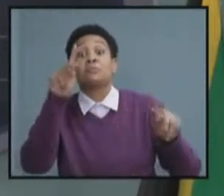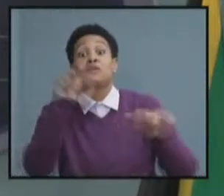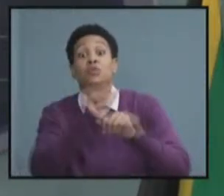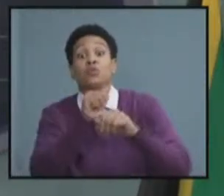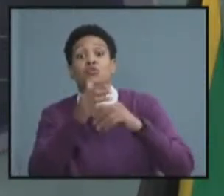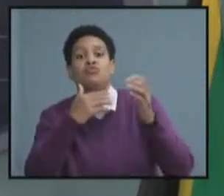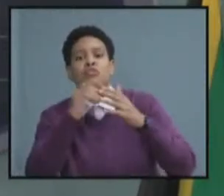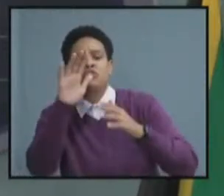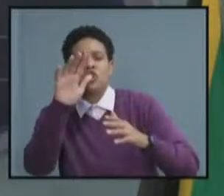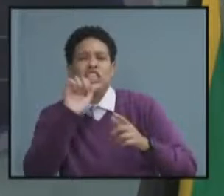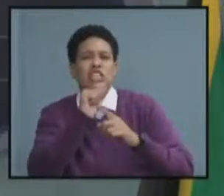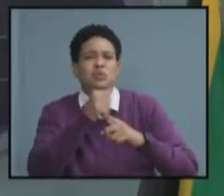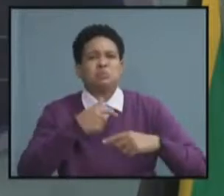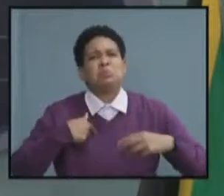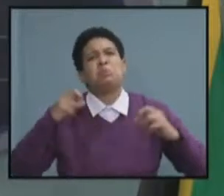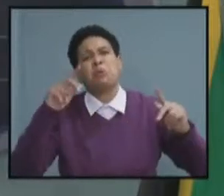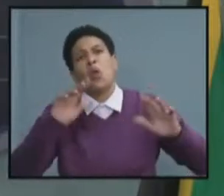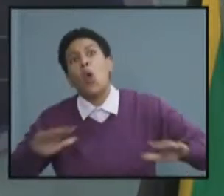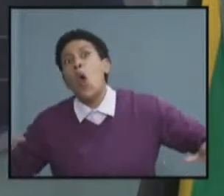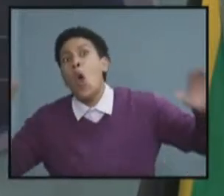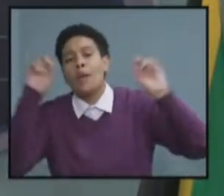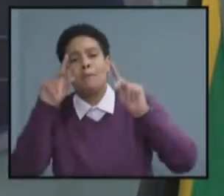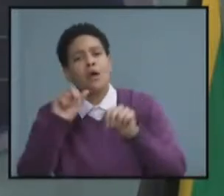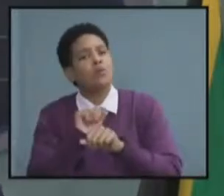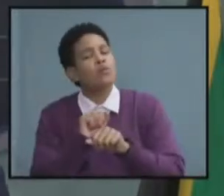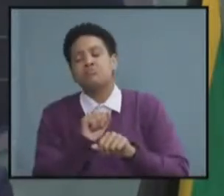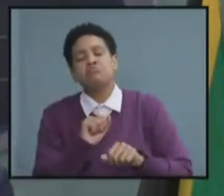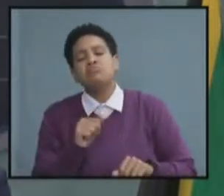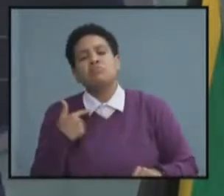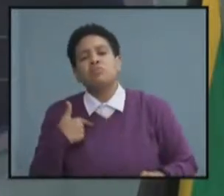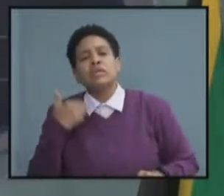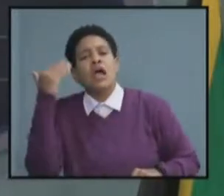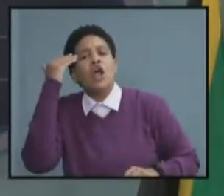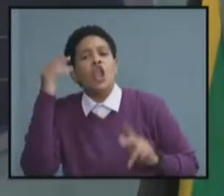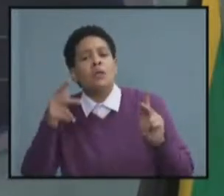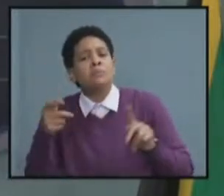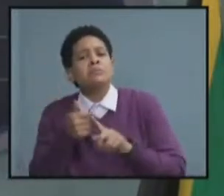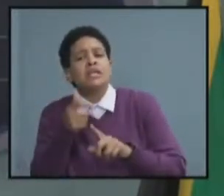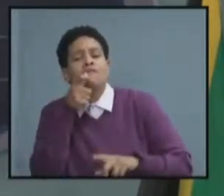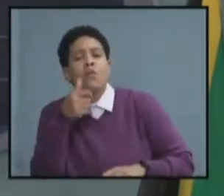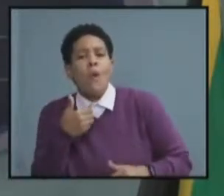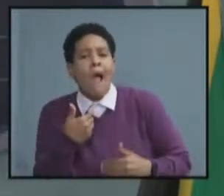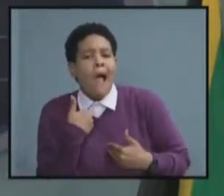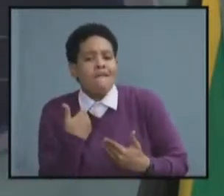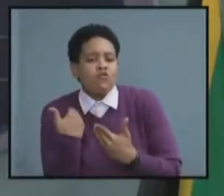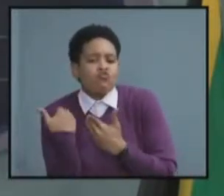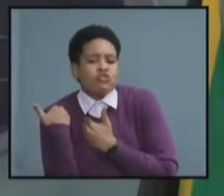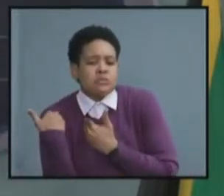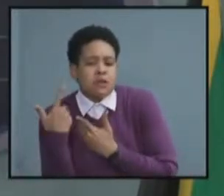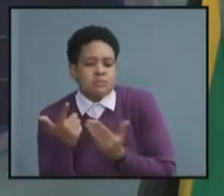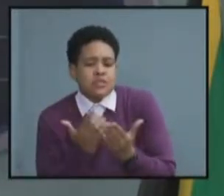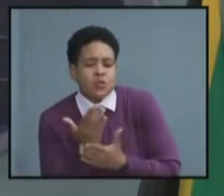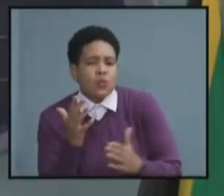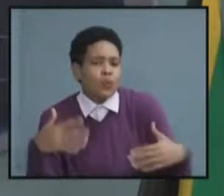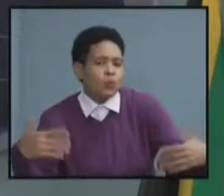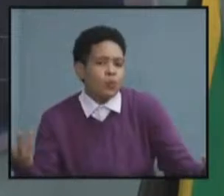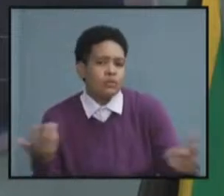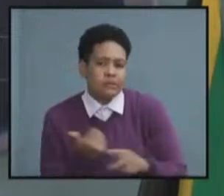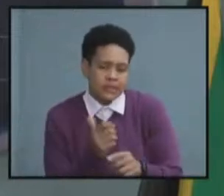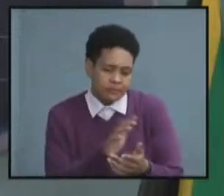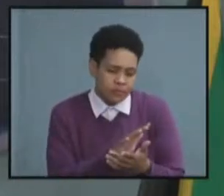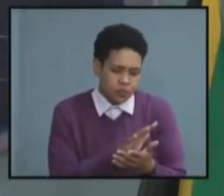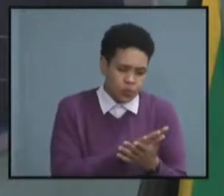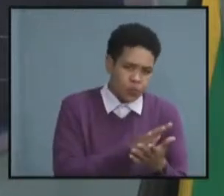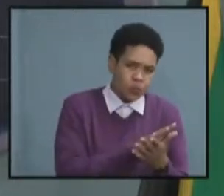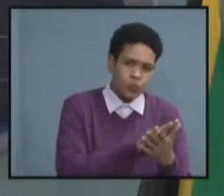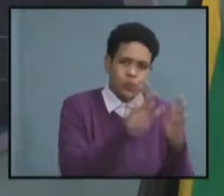We acknowledge that there are persons who would have responsibilities by virtue of